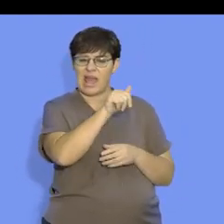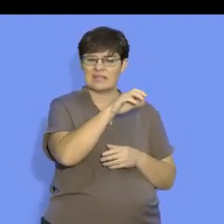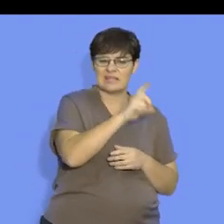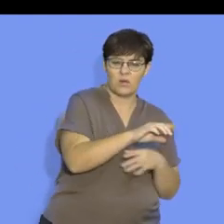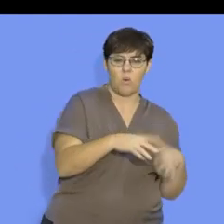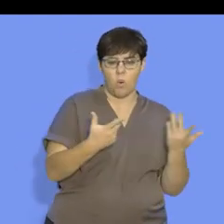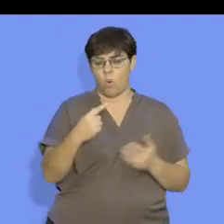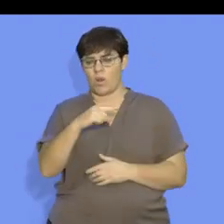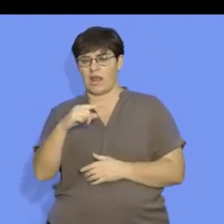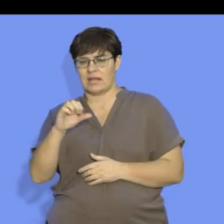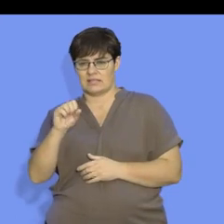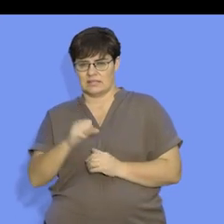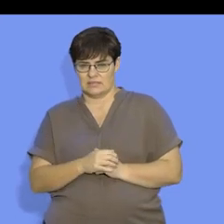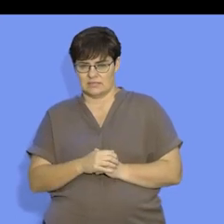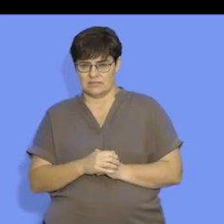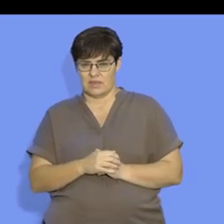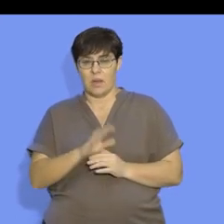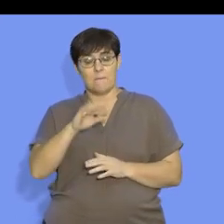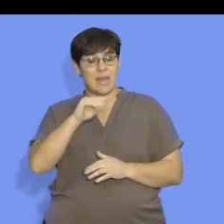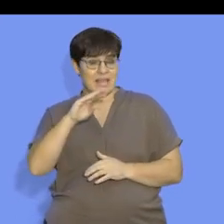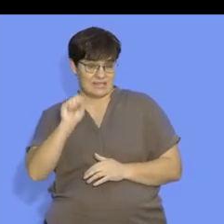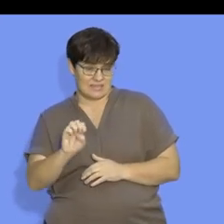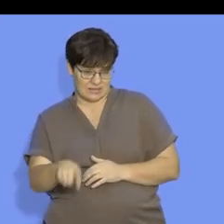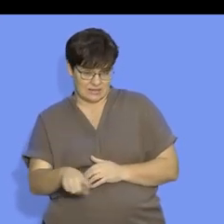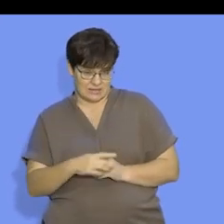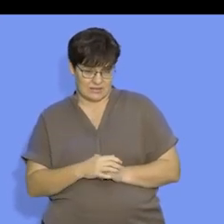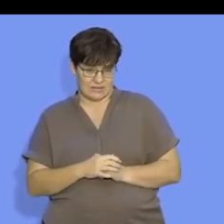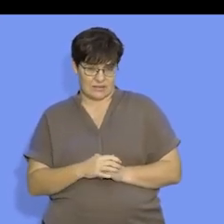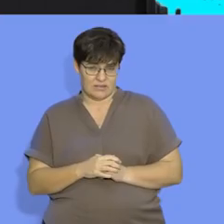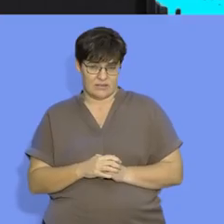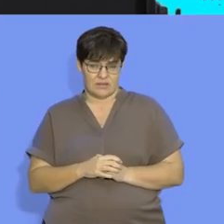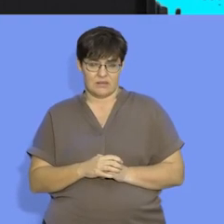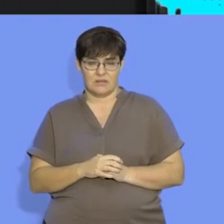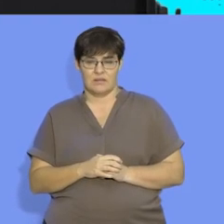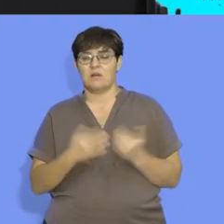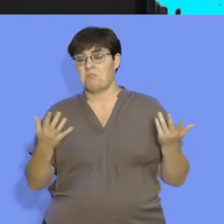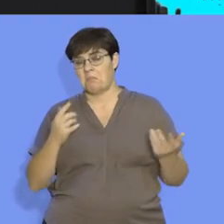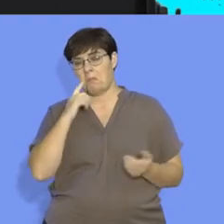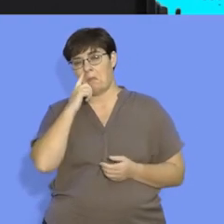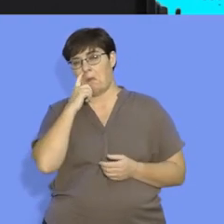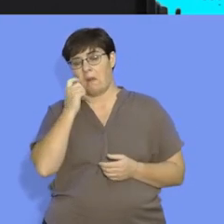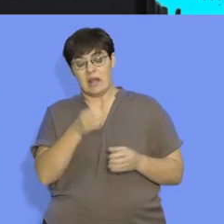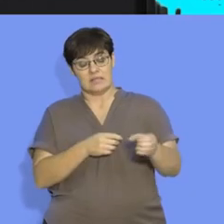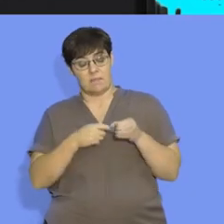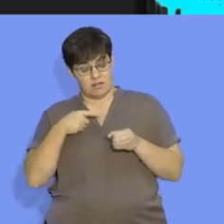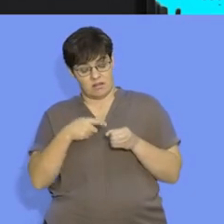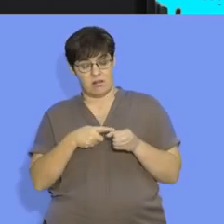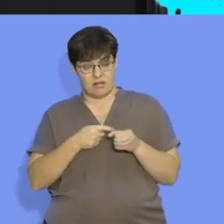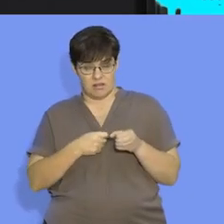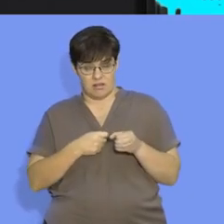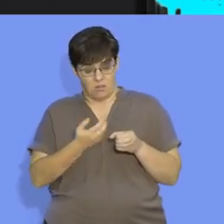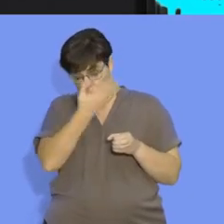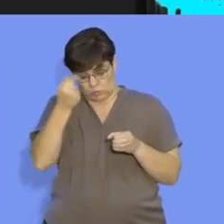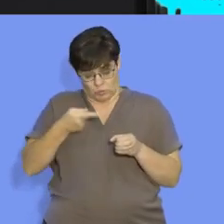substance is an acid or a base. What that simply means is it's straightforward. It says that given a